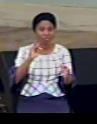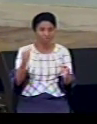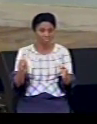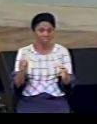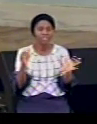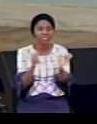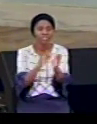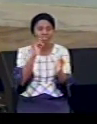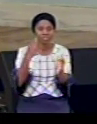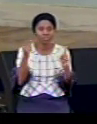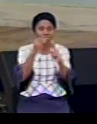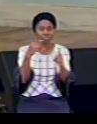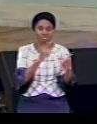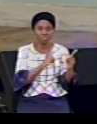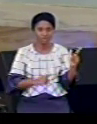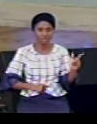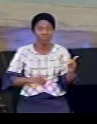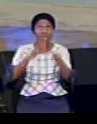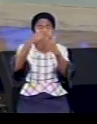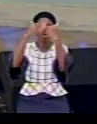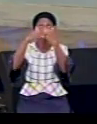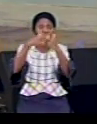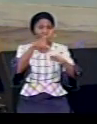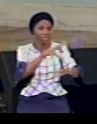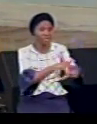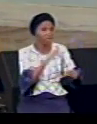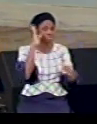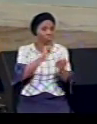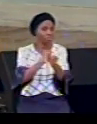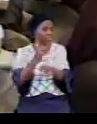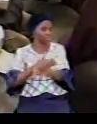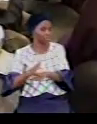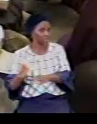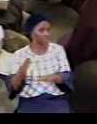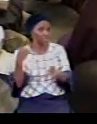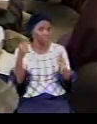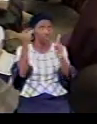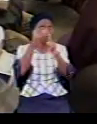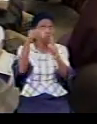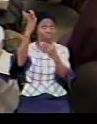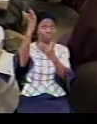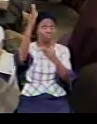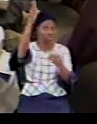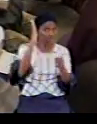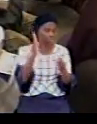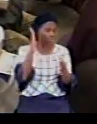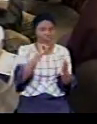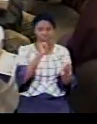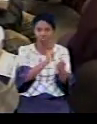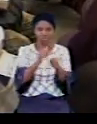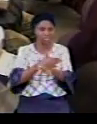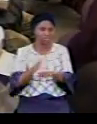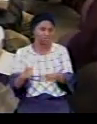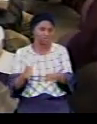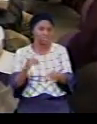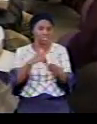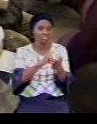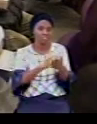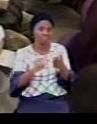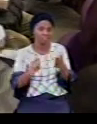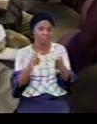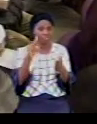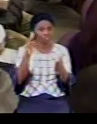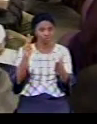and earth may pass away, the word of the Lord will not pass away. Verse 2. Then